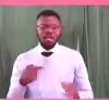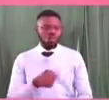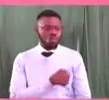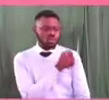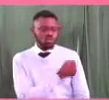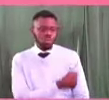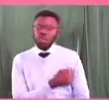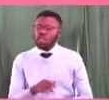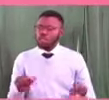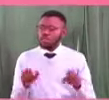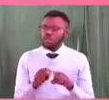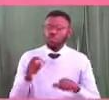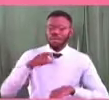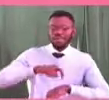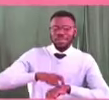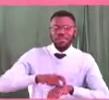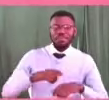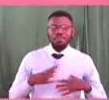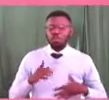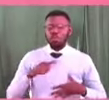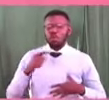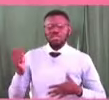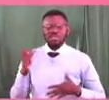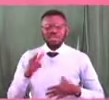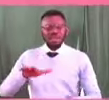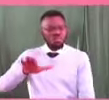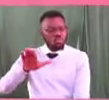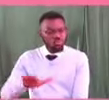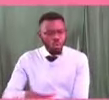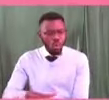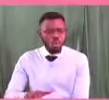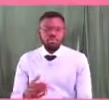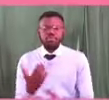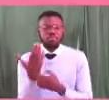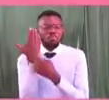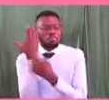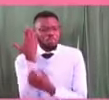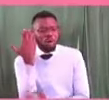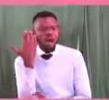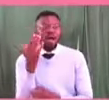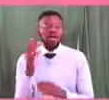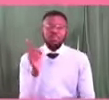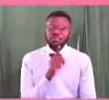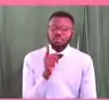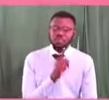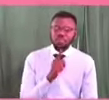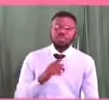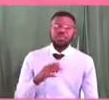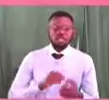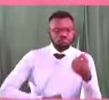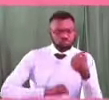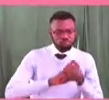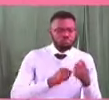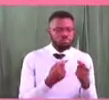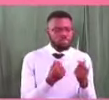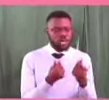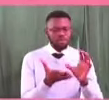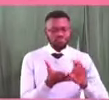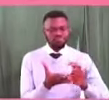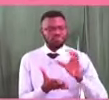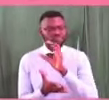time, people who earn low incomes, poor and vulnerable households, are receiving much-needed financial relief from